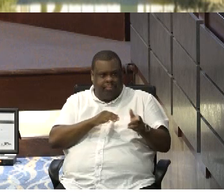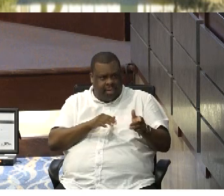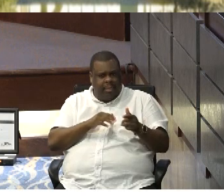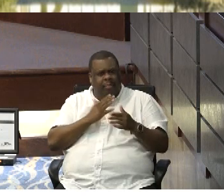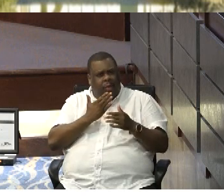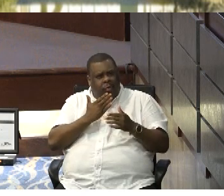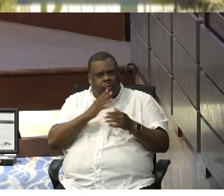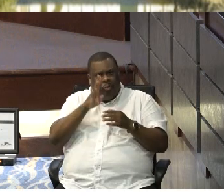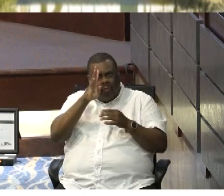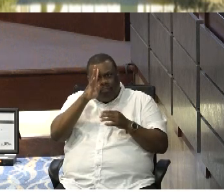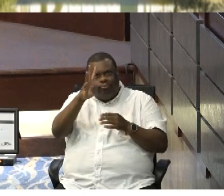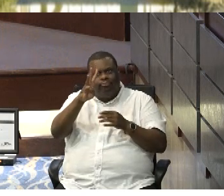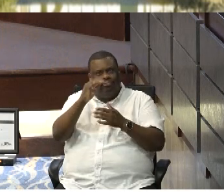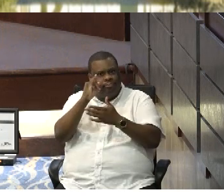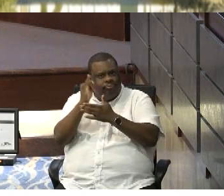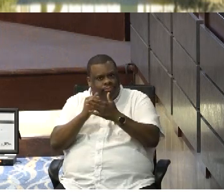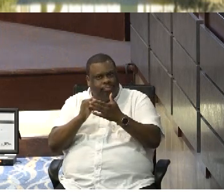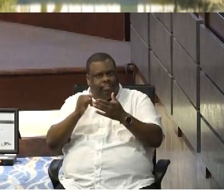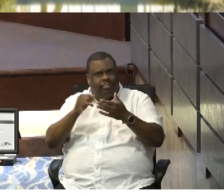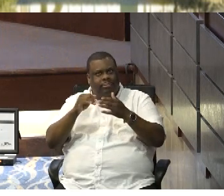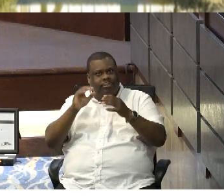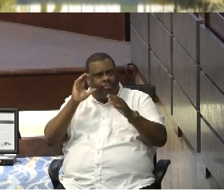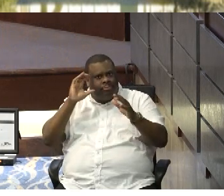really fantastic